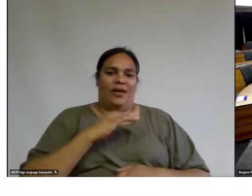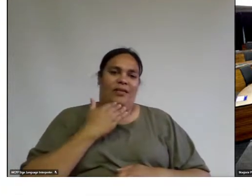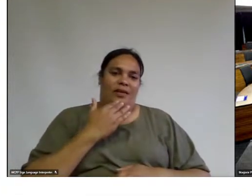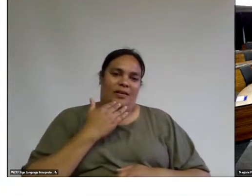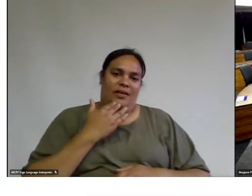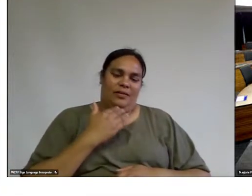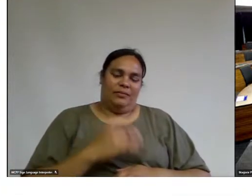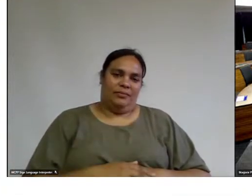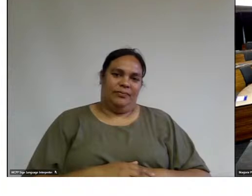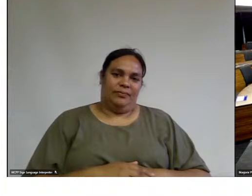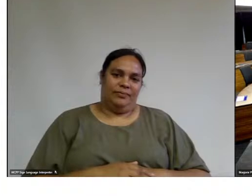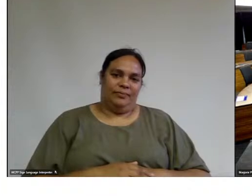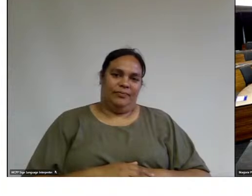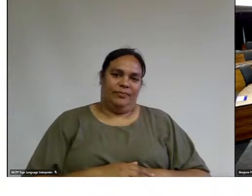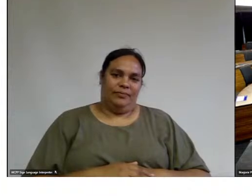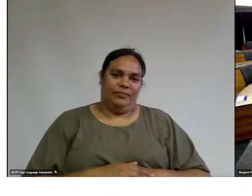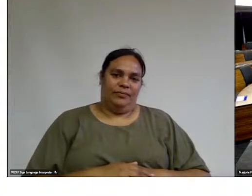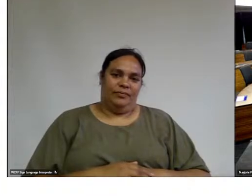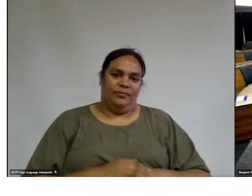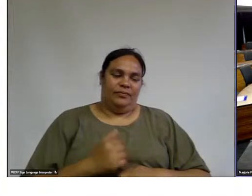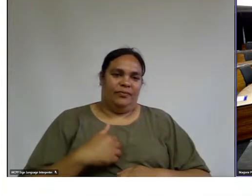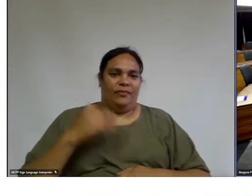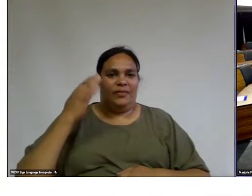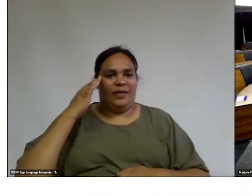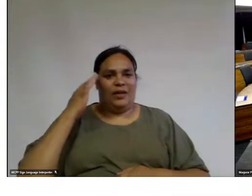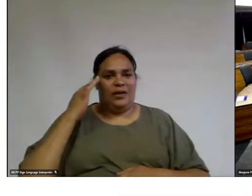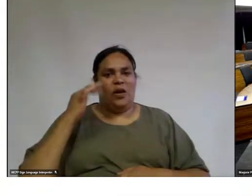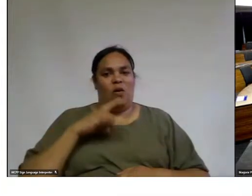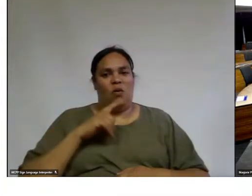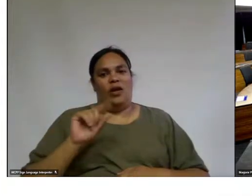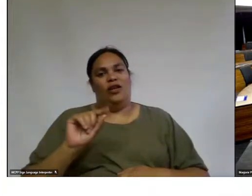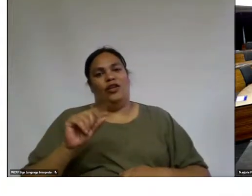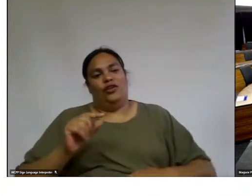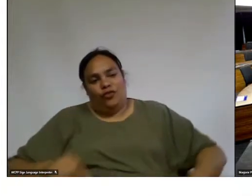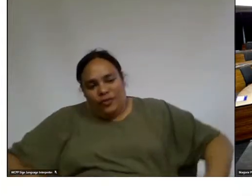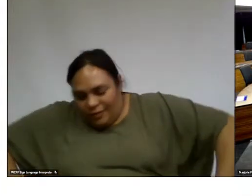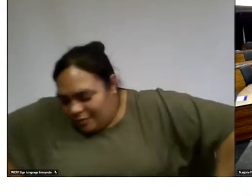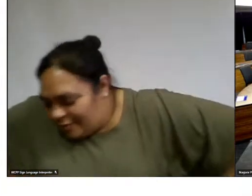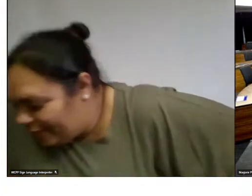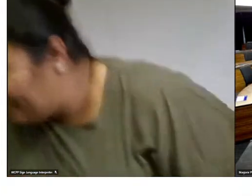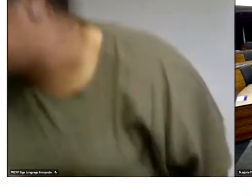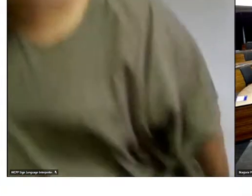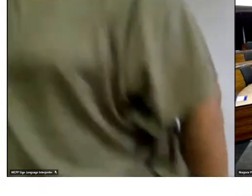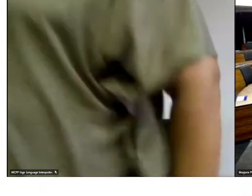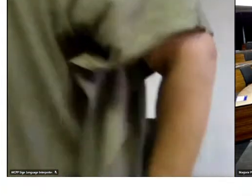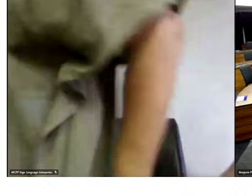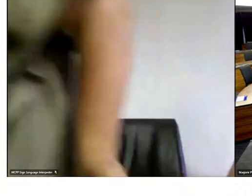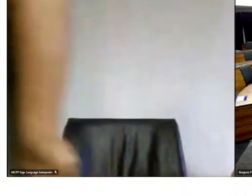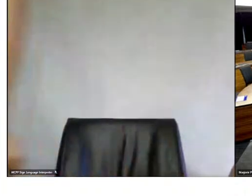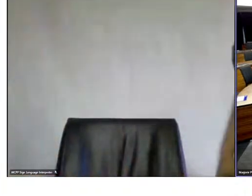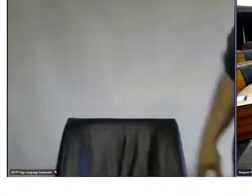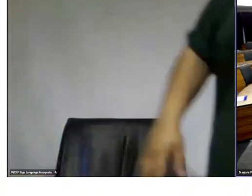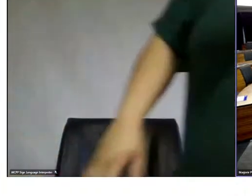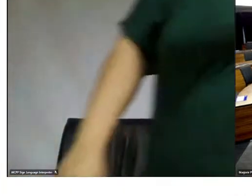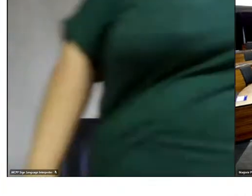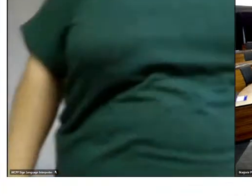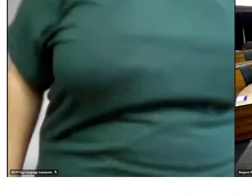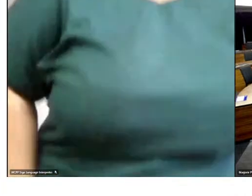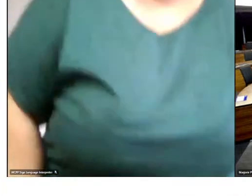you. I know it's quite an interesting debate, maybe even an academic